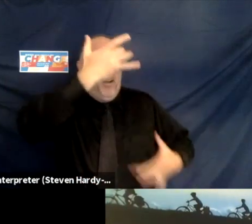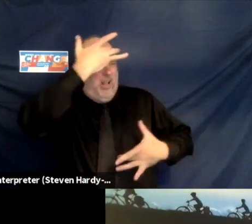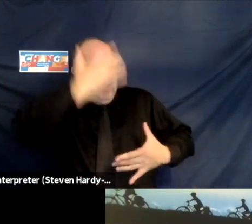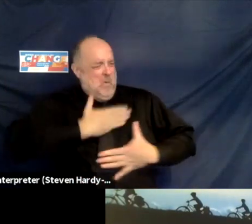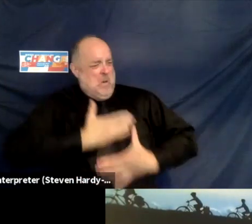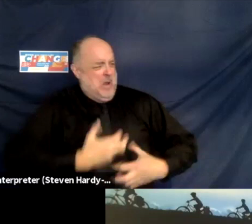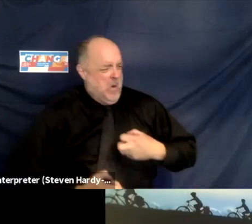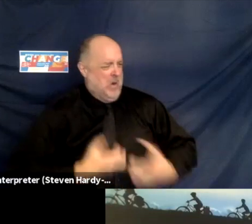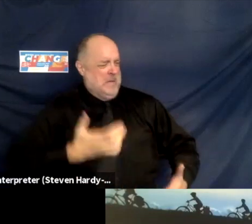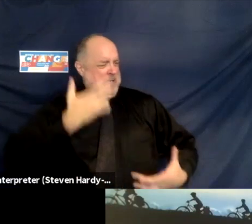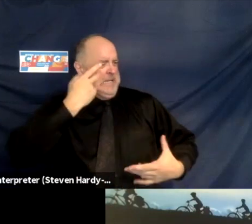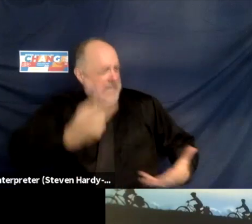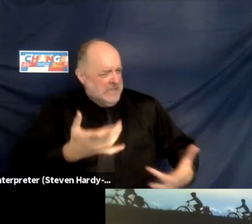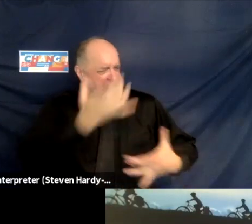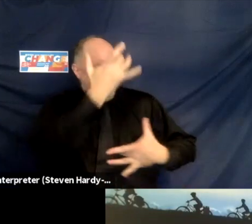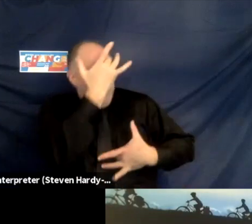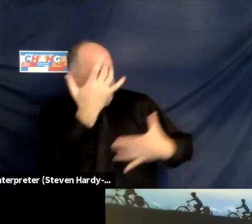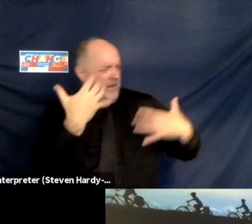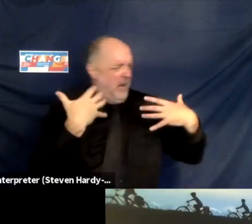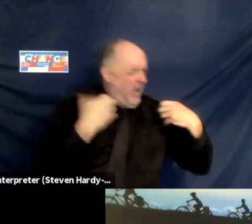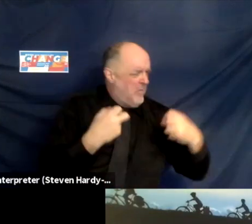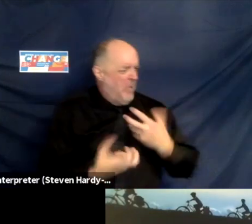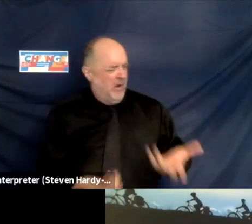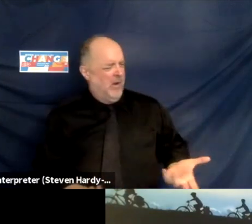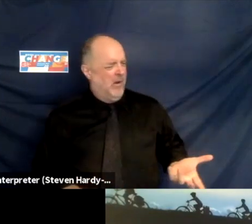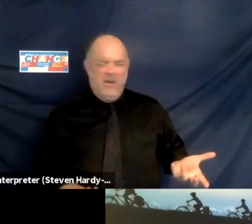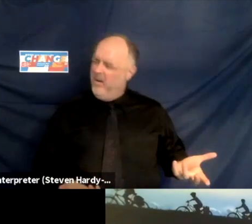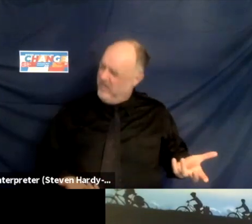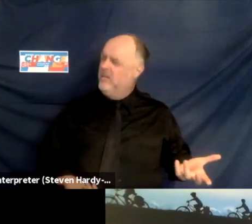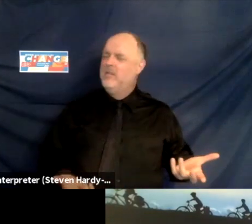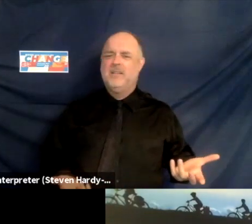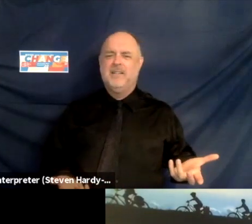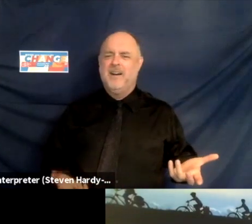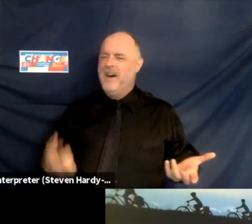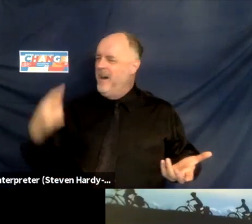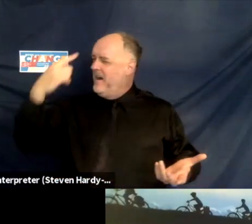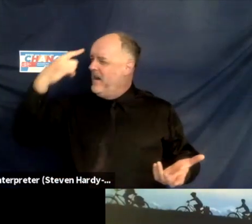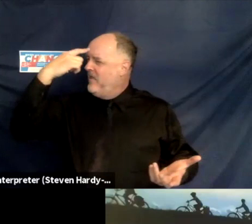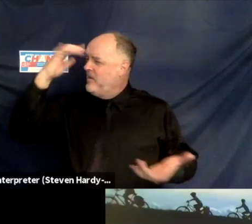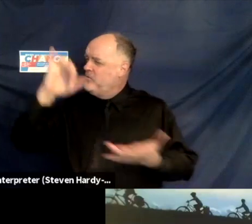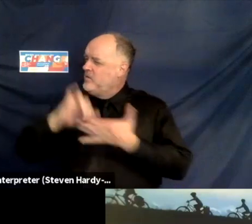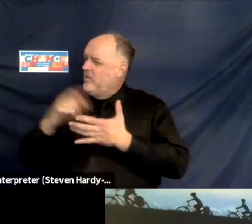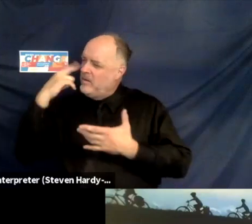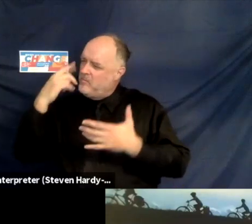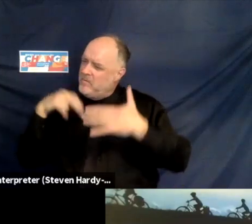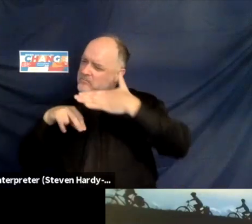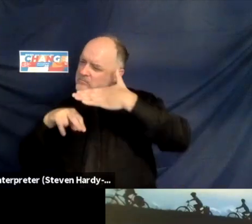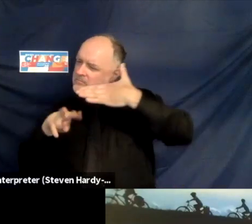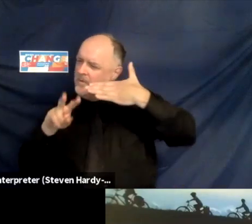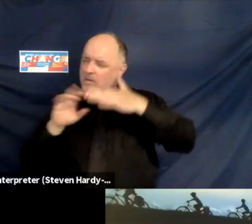should go to those neighborhoods first. I believe the same model should be followed for this green and